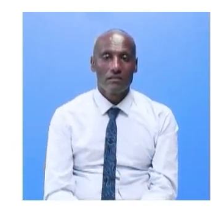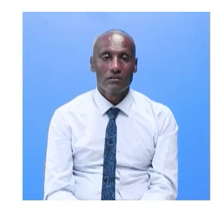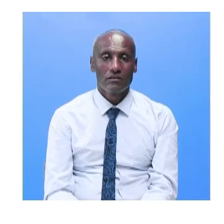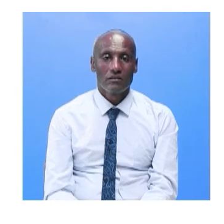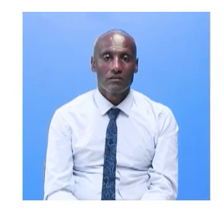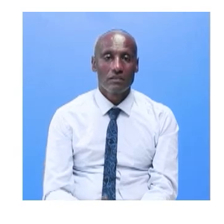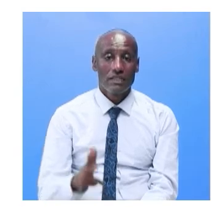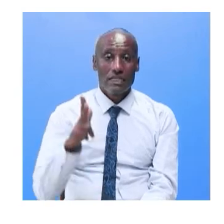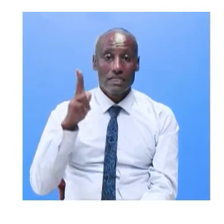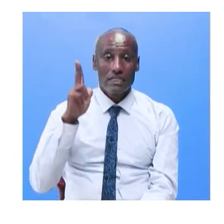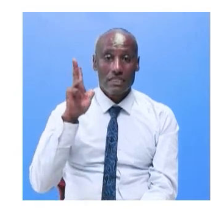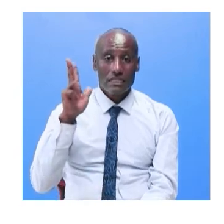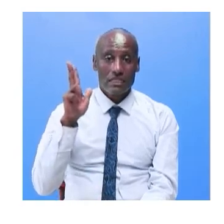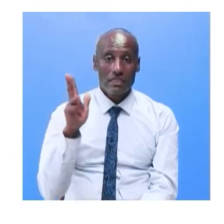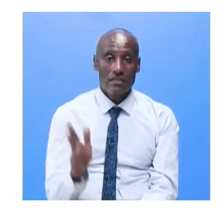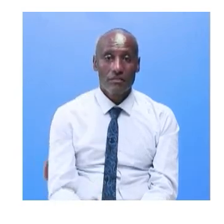3